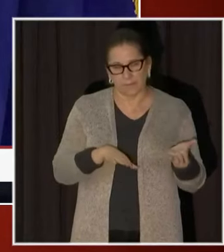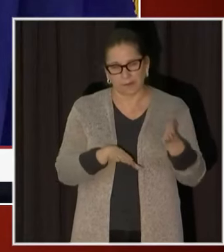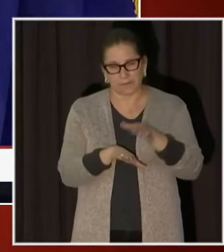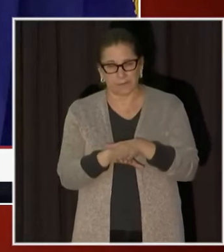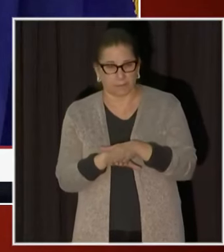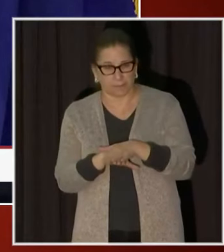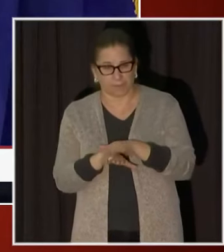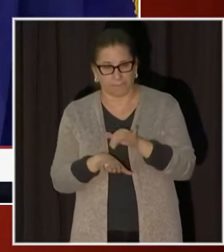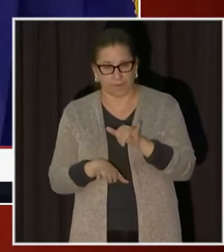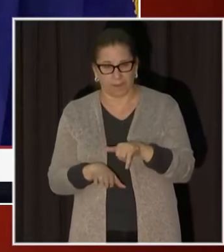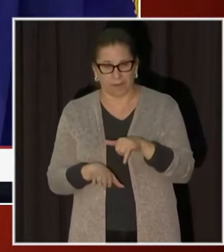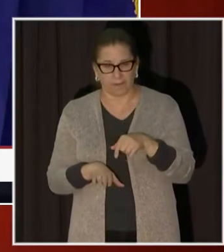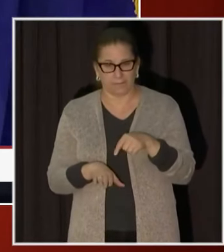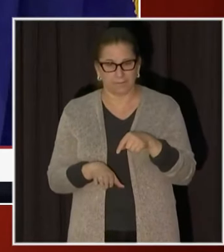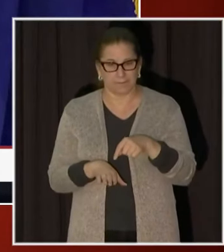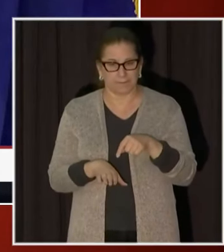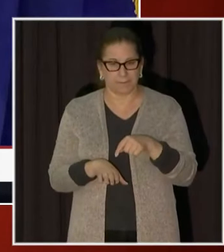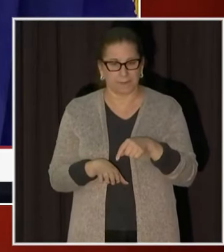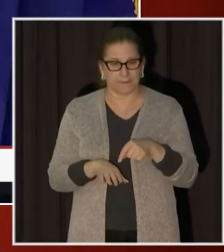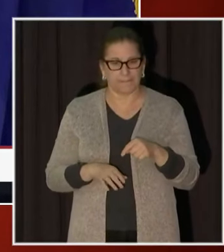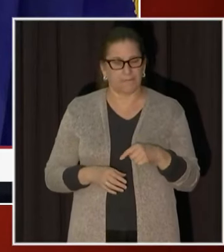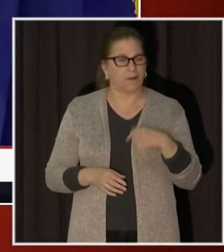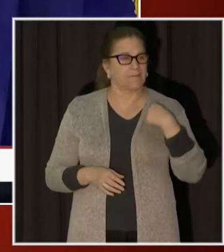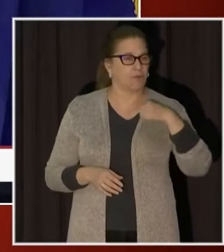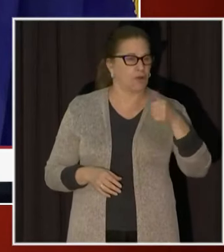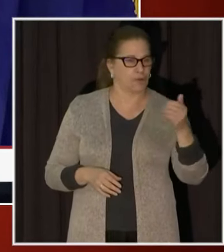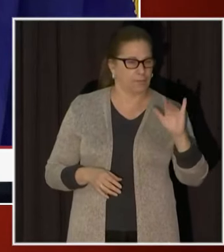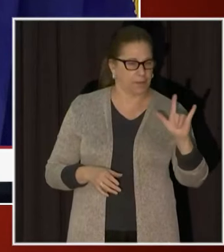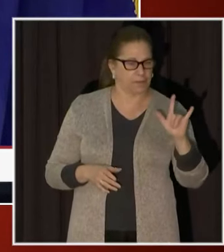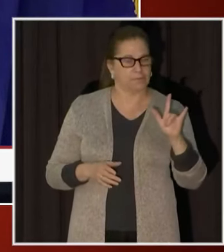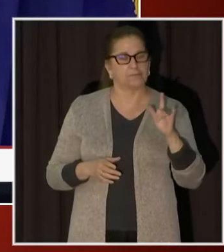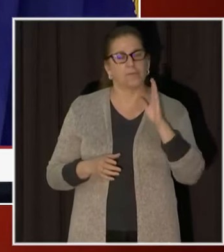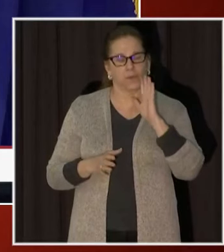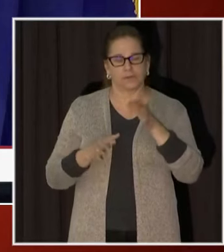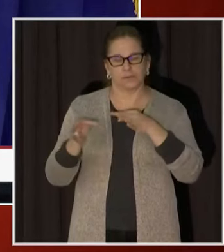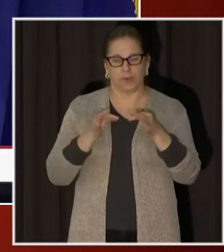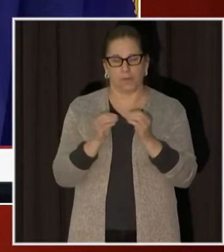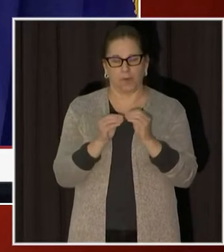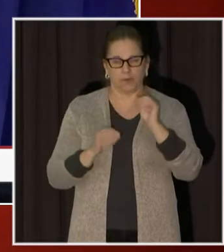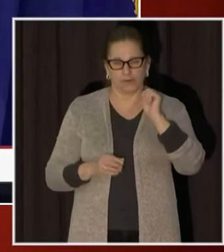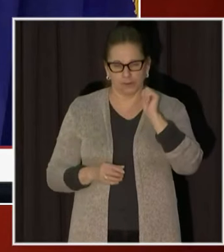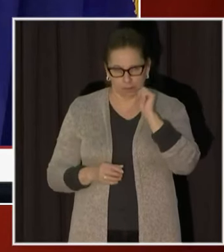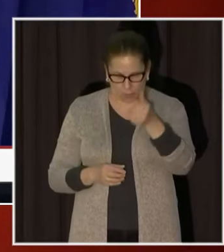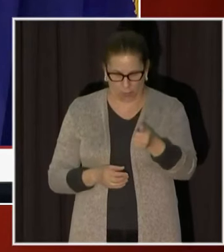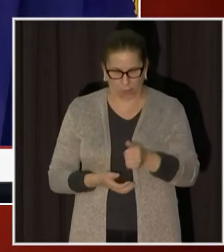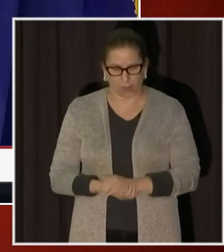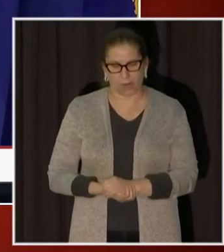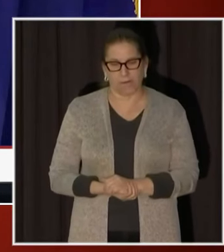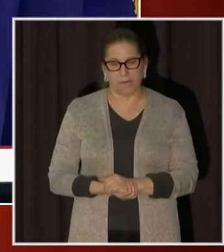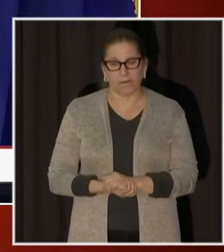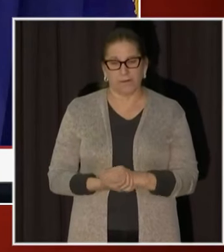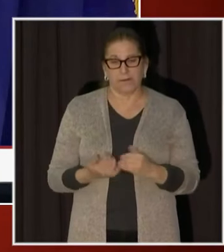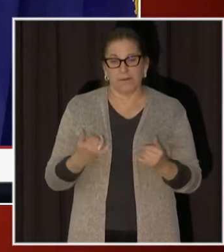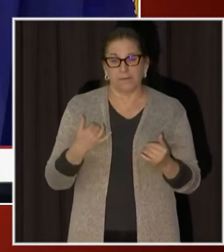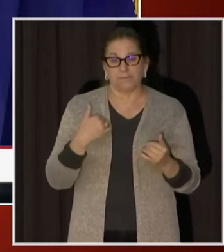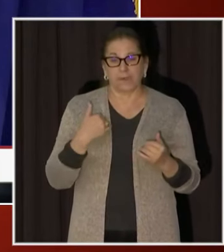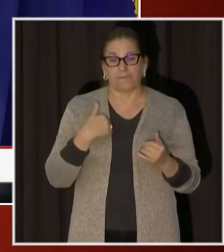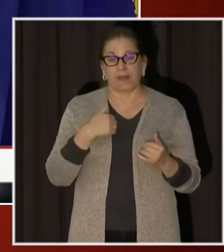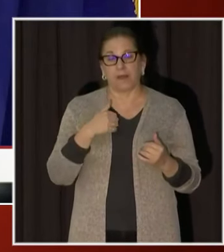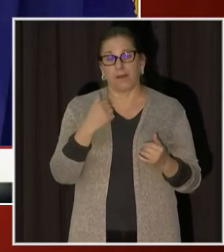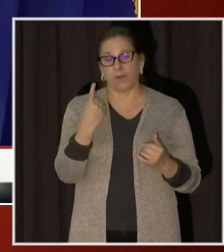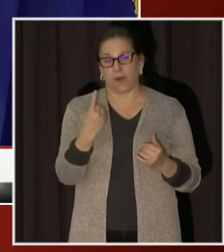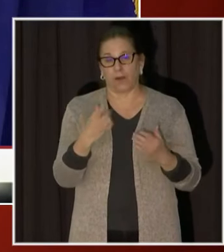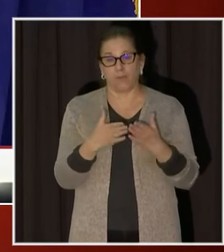the emergency, the broad emergency, which is our 4th, dealing with